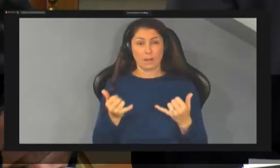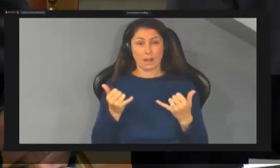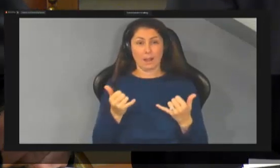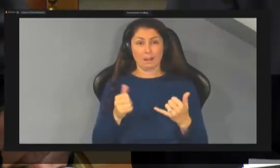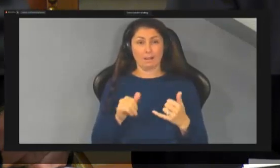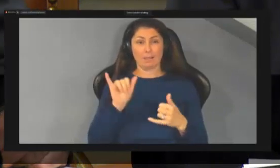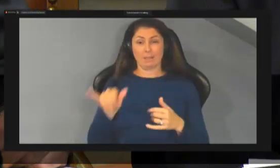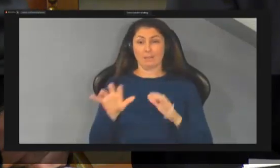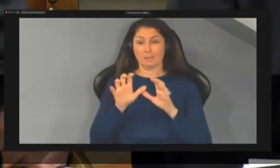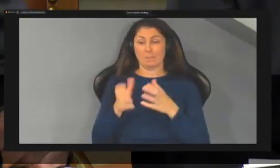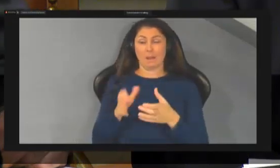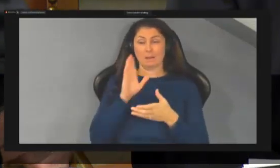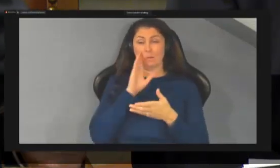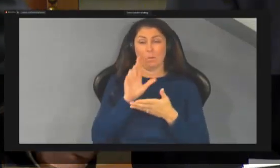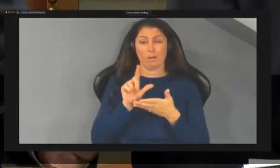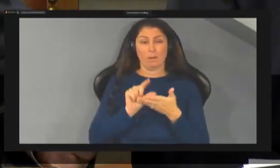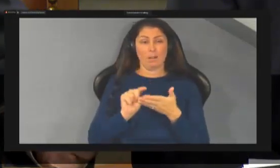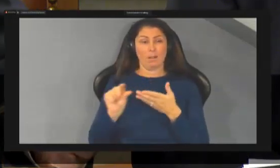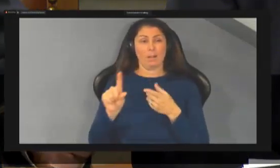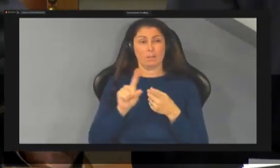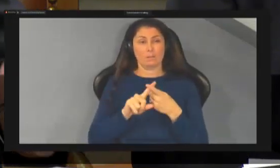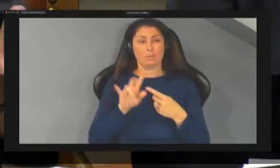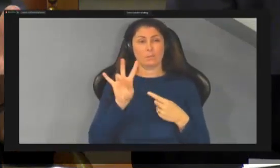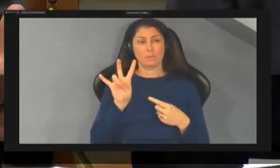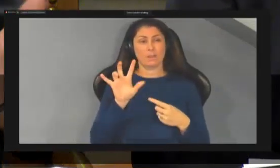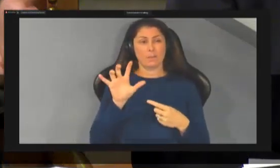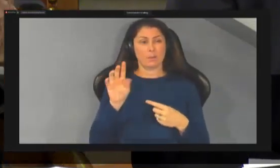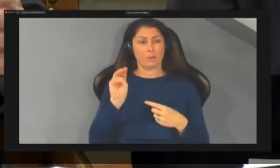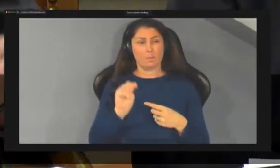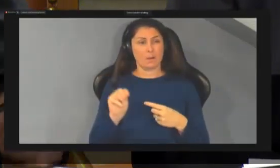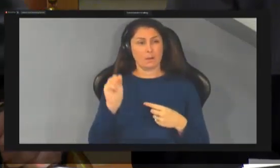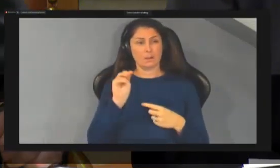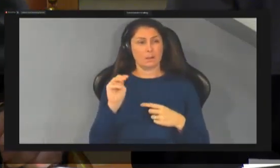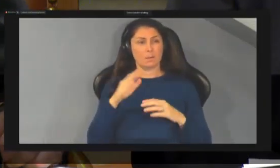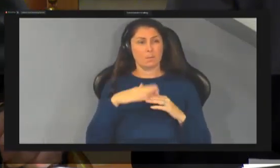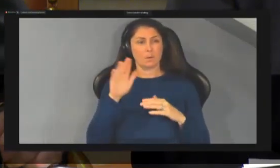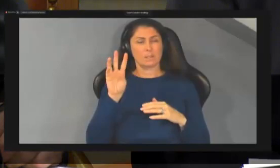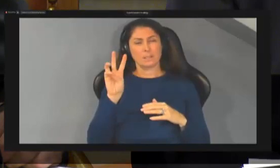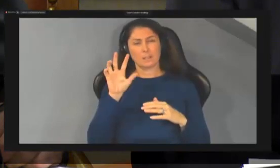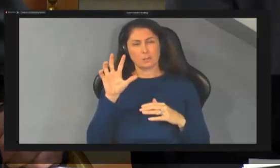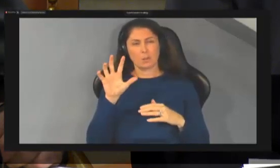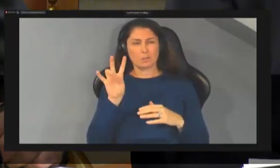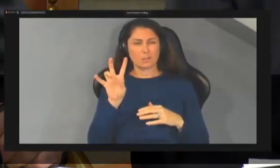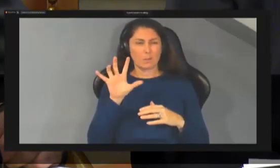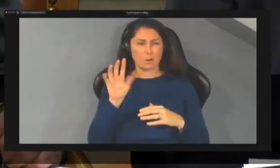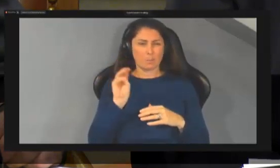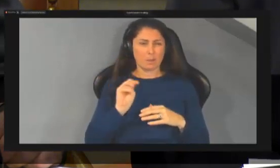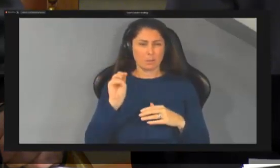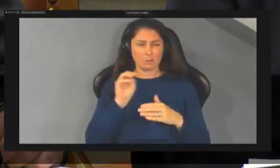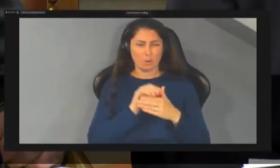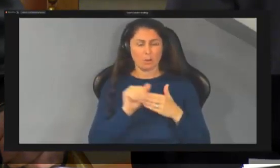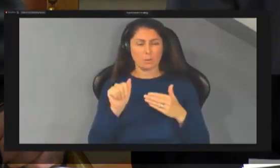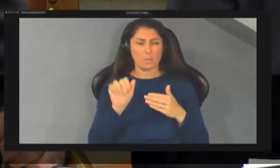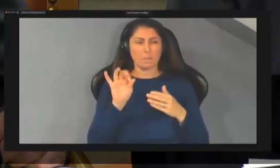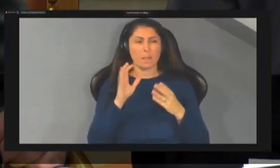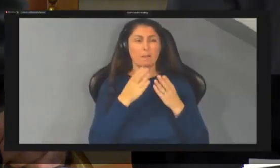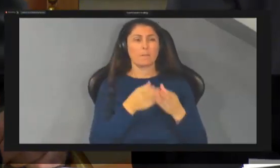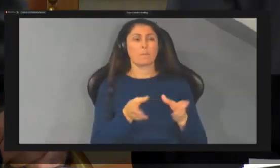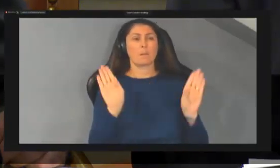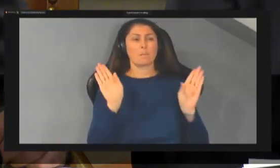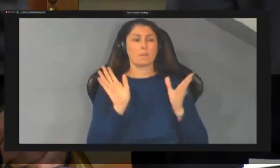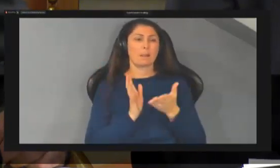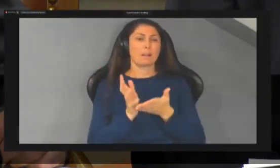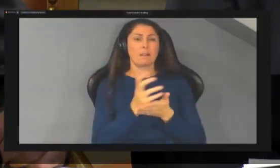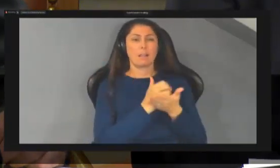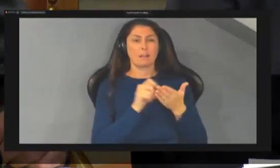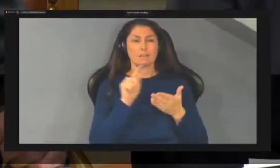will allocate close to $700 million, a little more than $600 million, almost $700 million of publicly collected tax